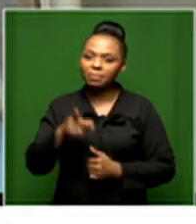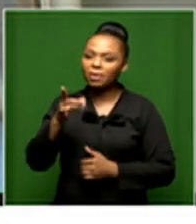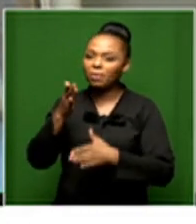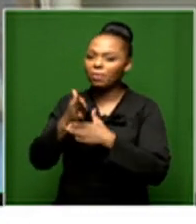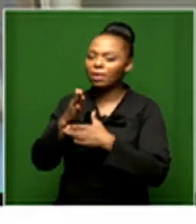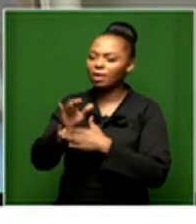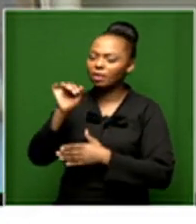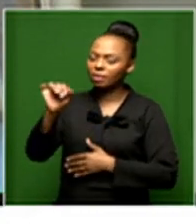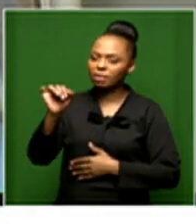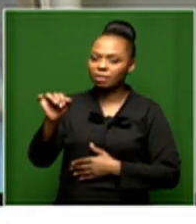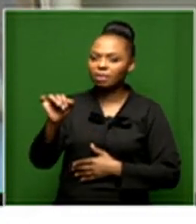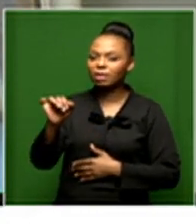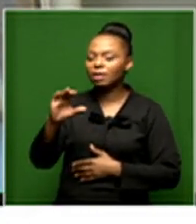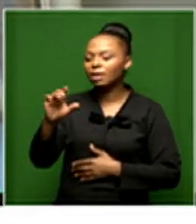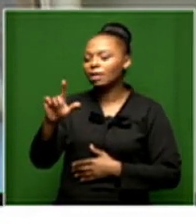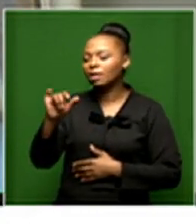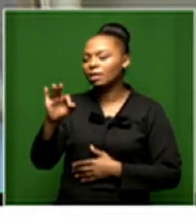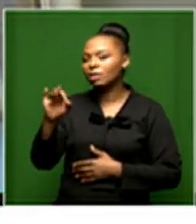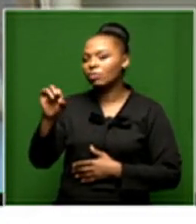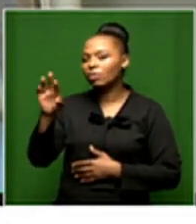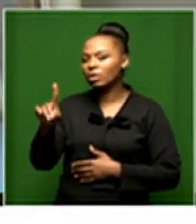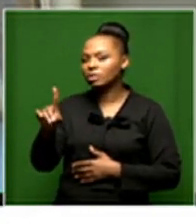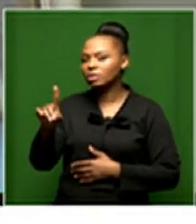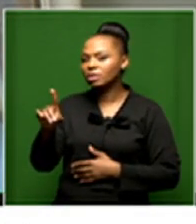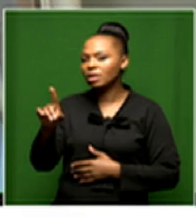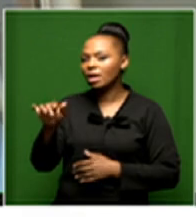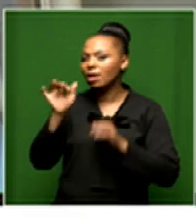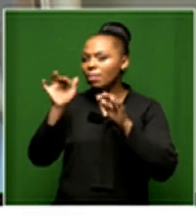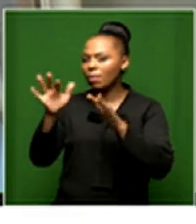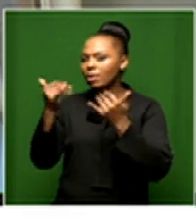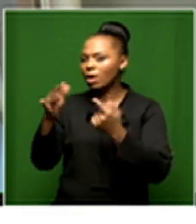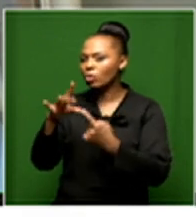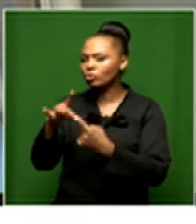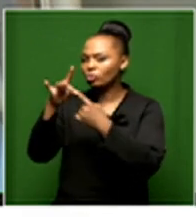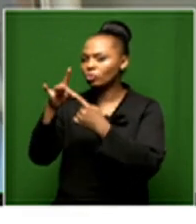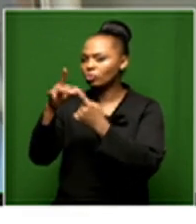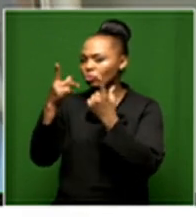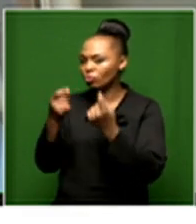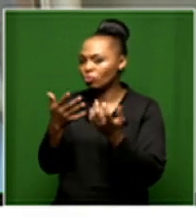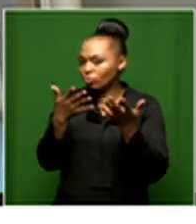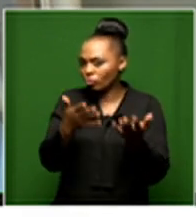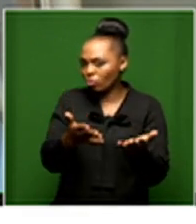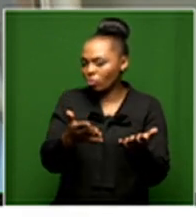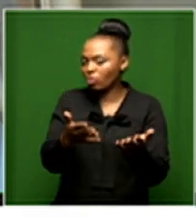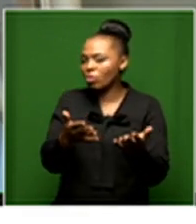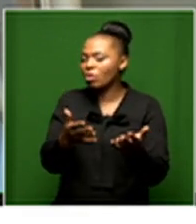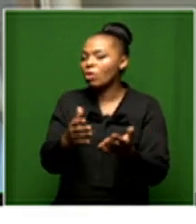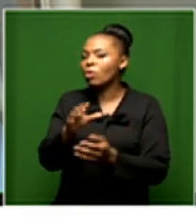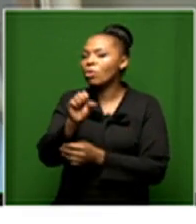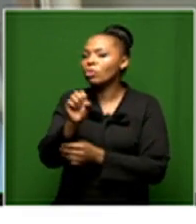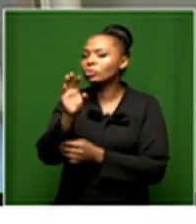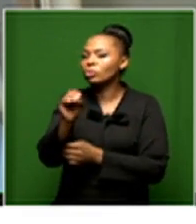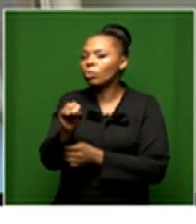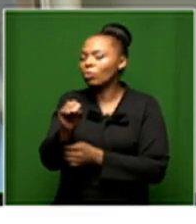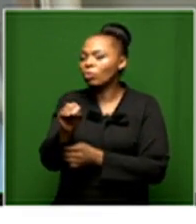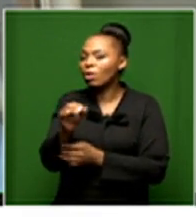have you come across the fact that more people are choosing to do this? And if so,